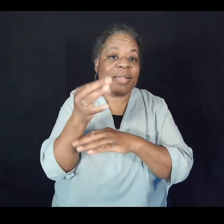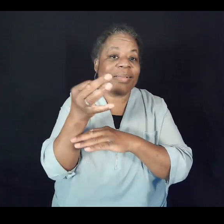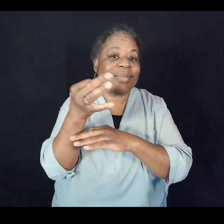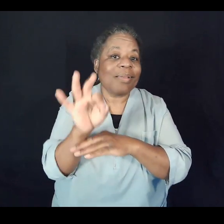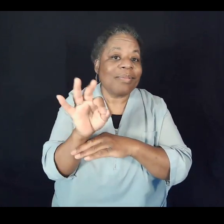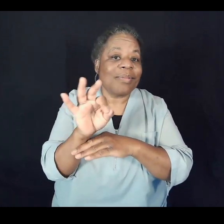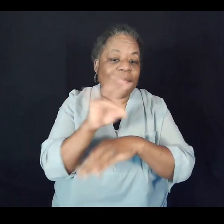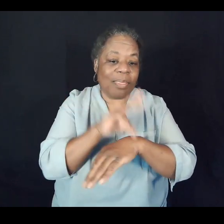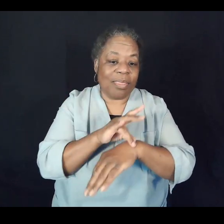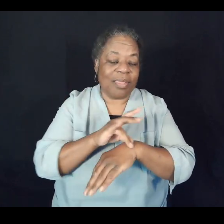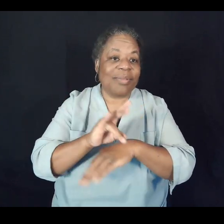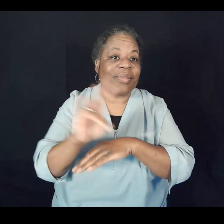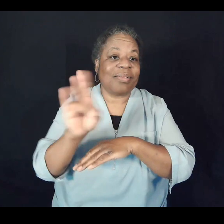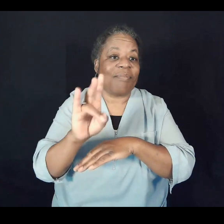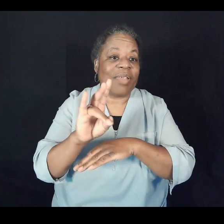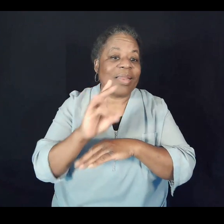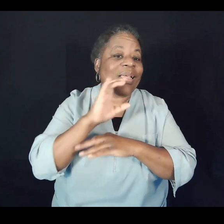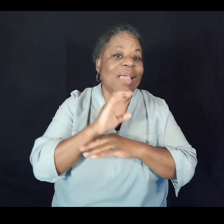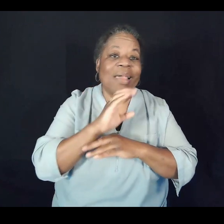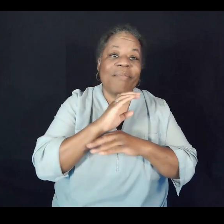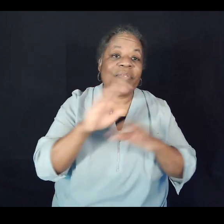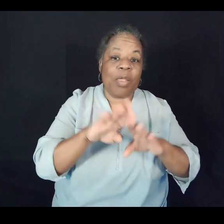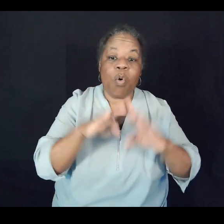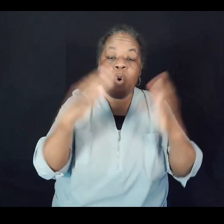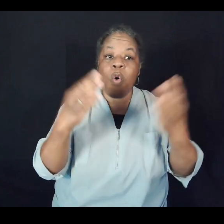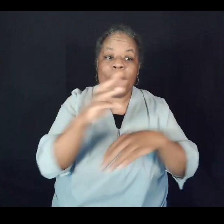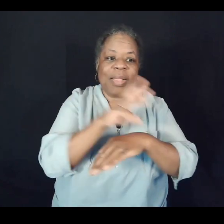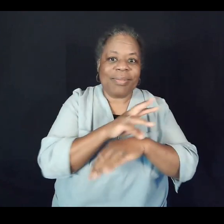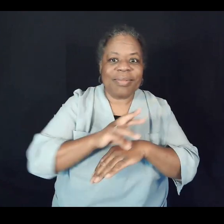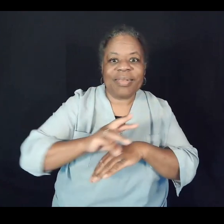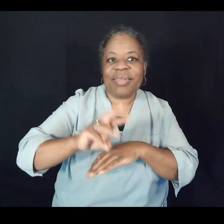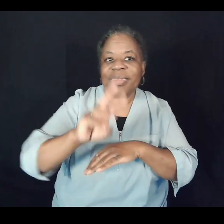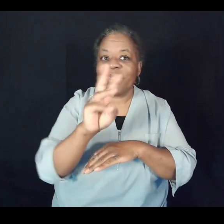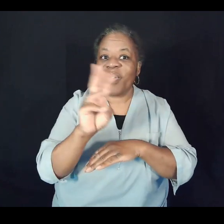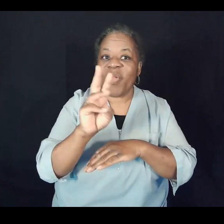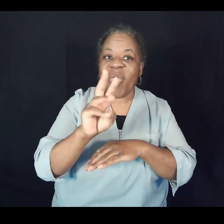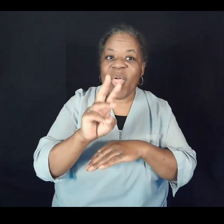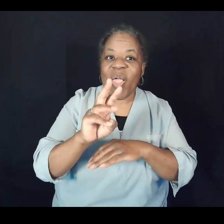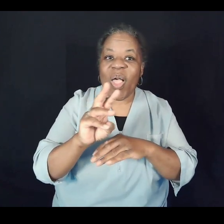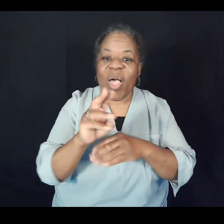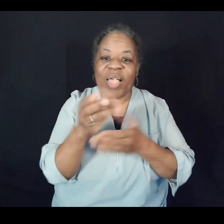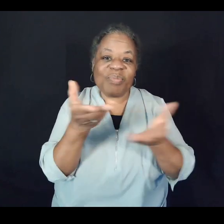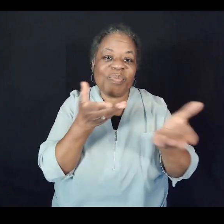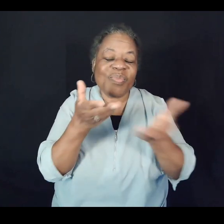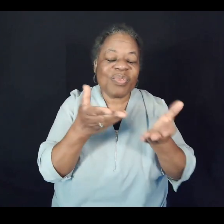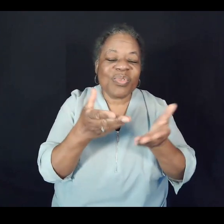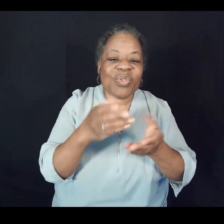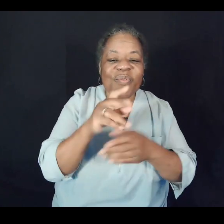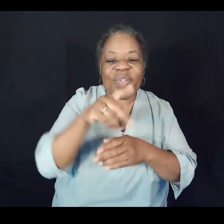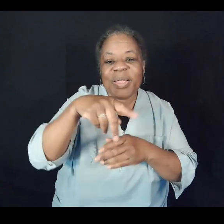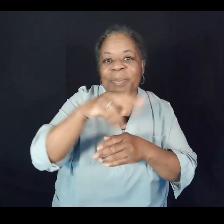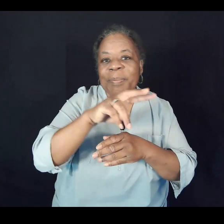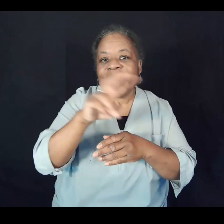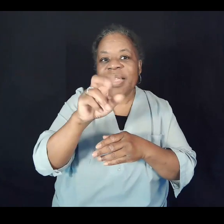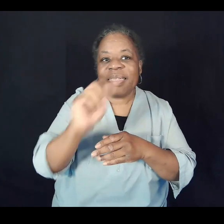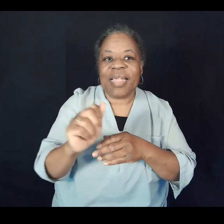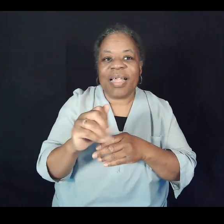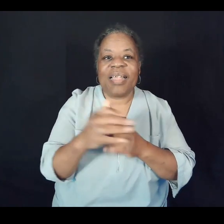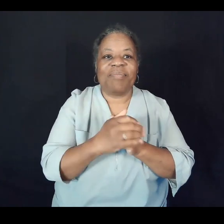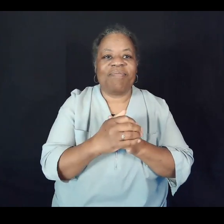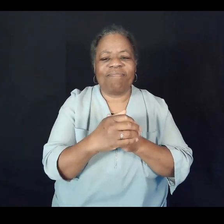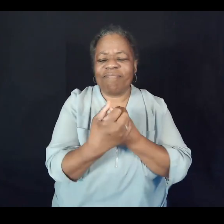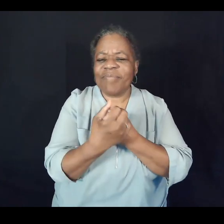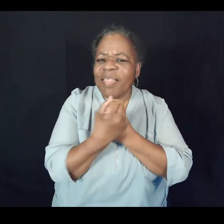be open at 6 p.m. They'll be serving pizza and the usual cafe drinks, and we'll have live entertainment there as well. So we would love for you to